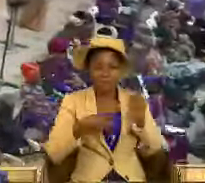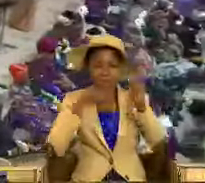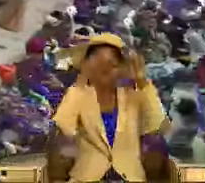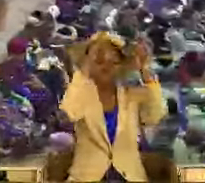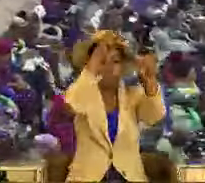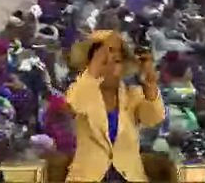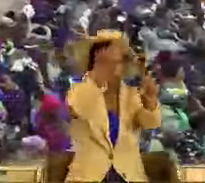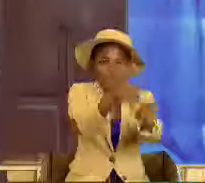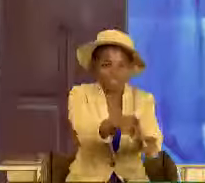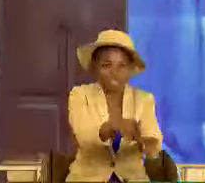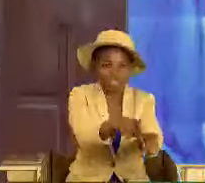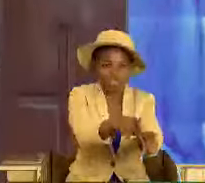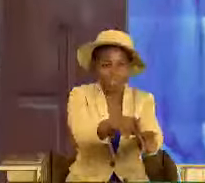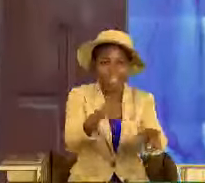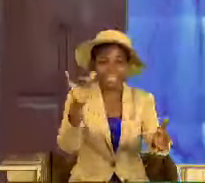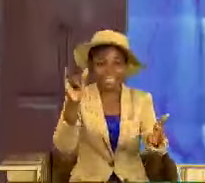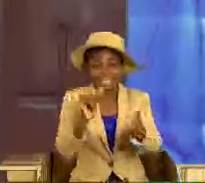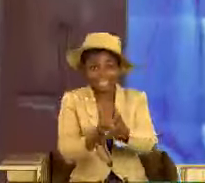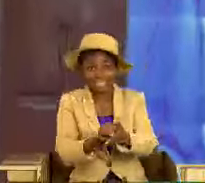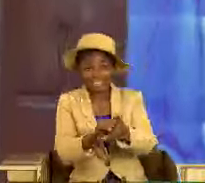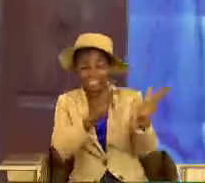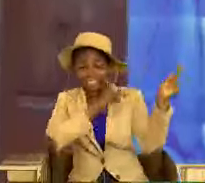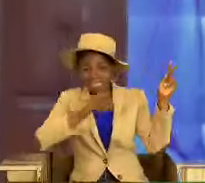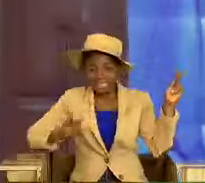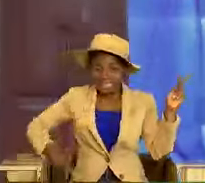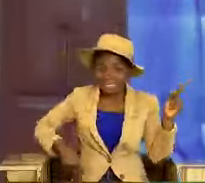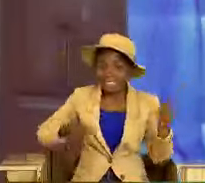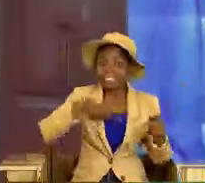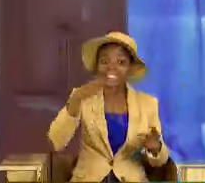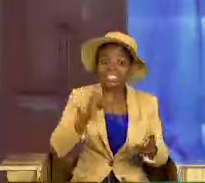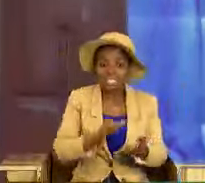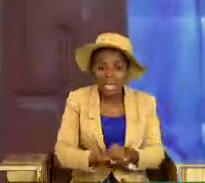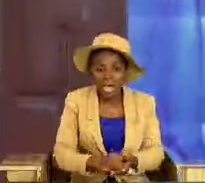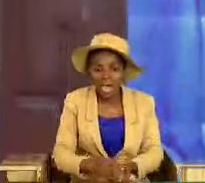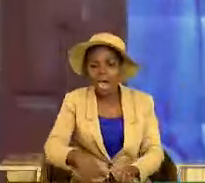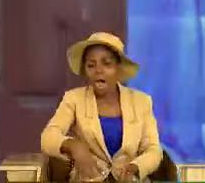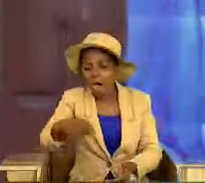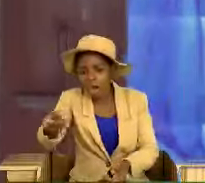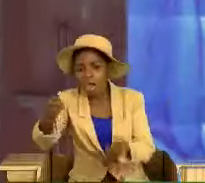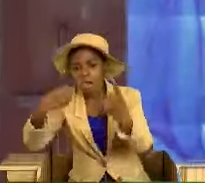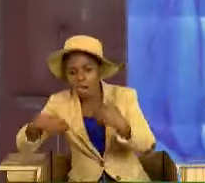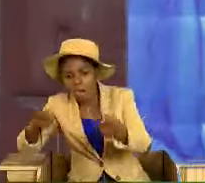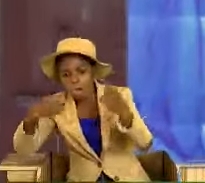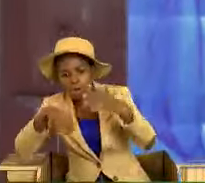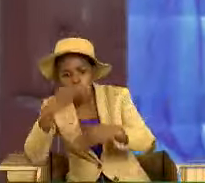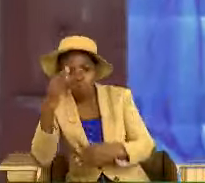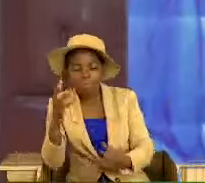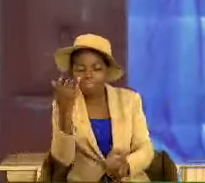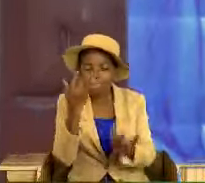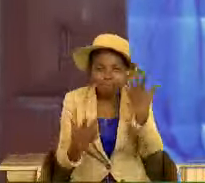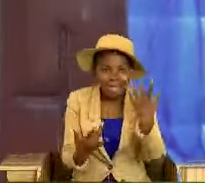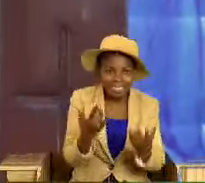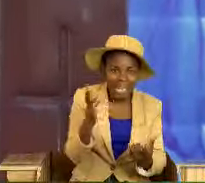Fire come out of that fire he promoted them to be